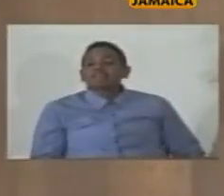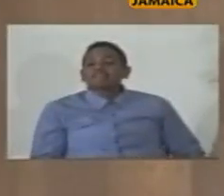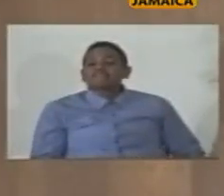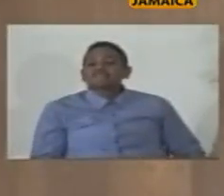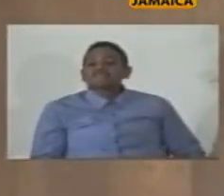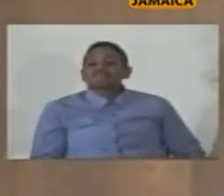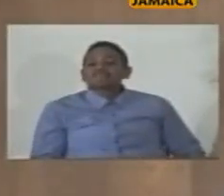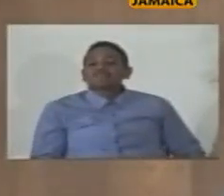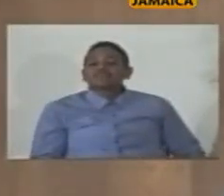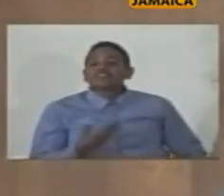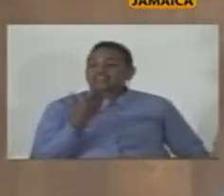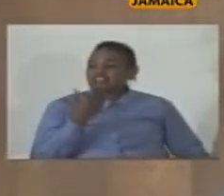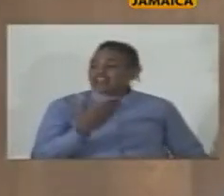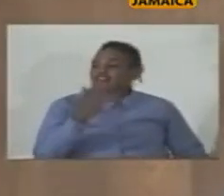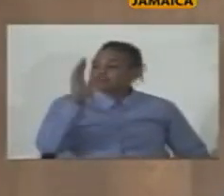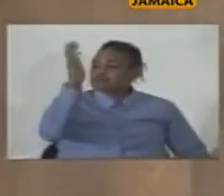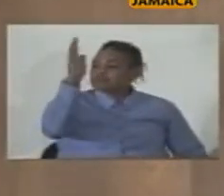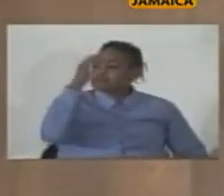you, Mr. Speaker. Thank you,